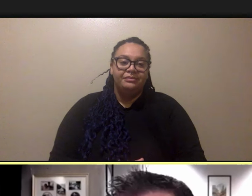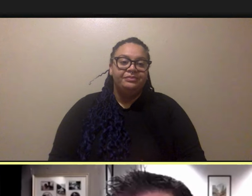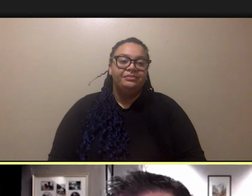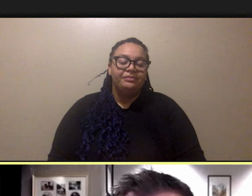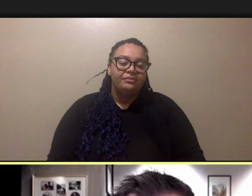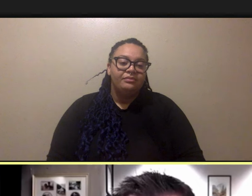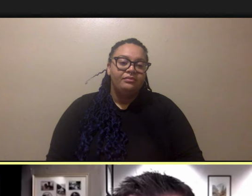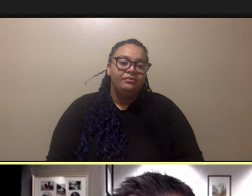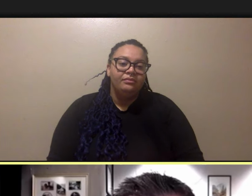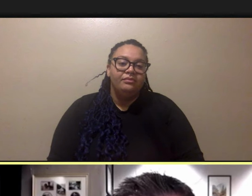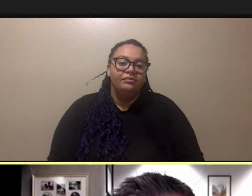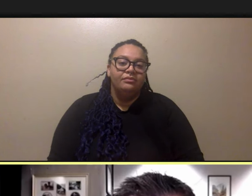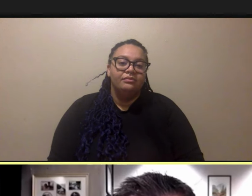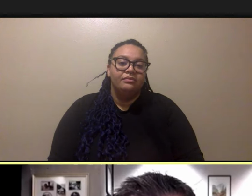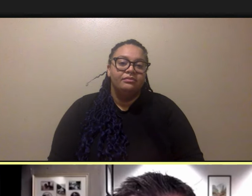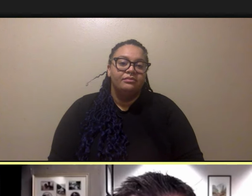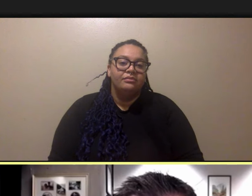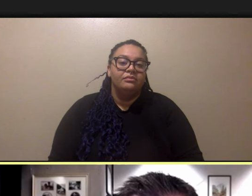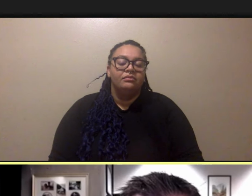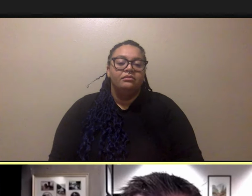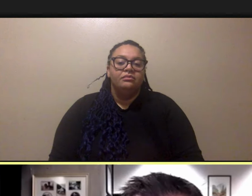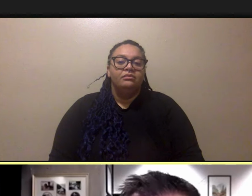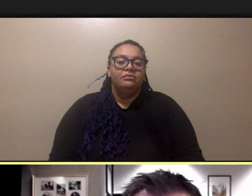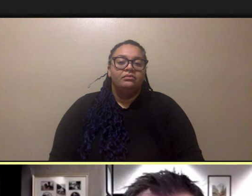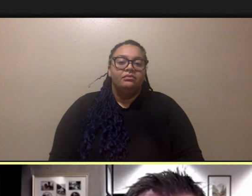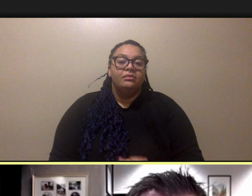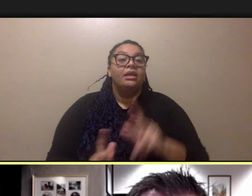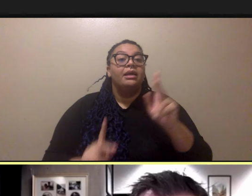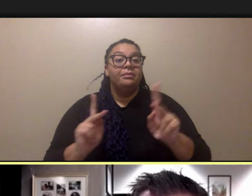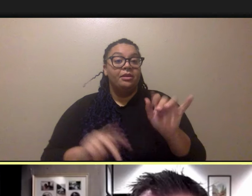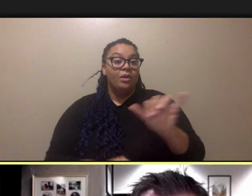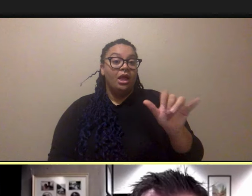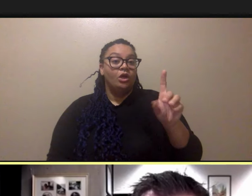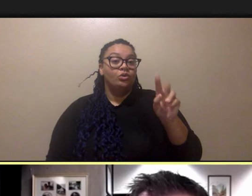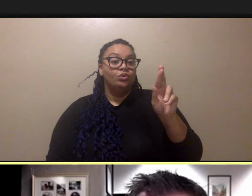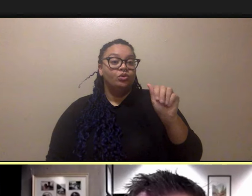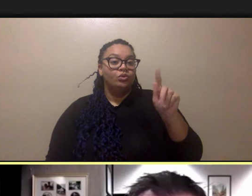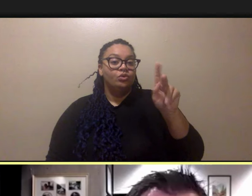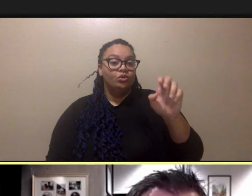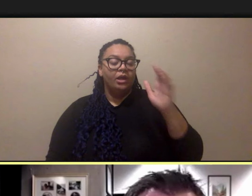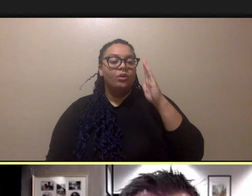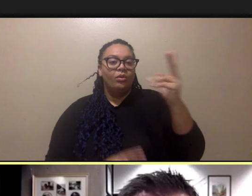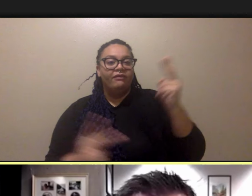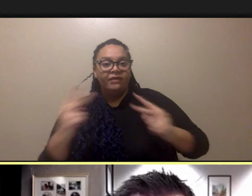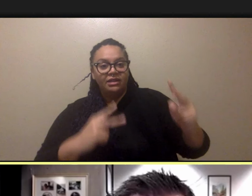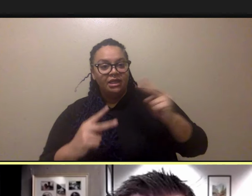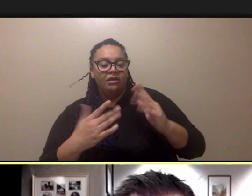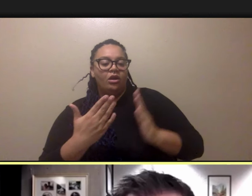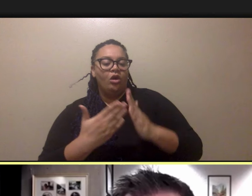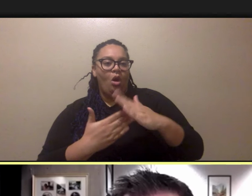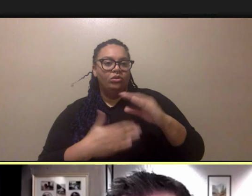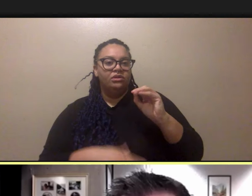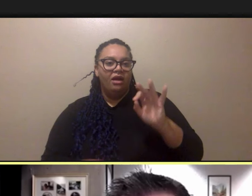Basically, people like Drake would visit the coastline. They would take note of what plants and things were